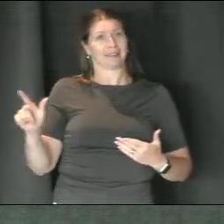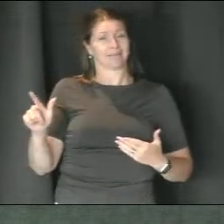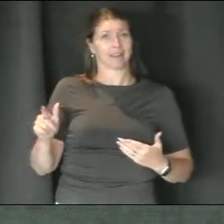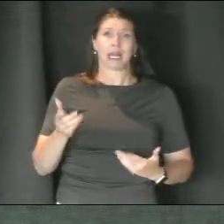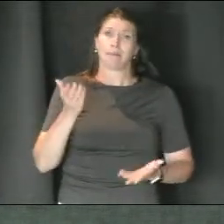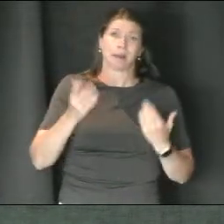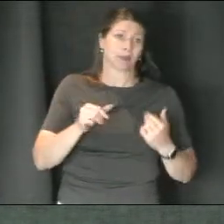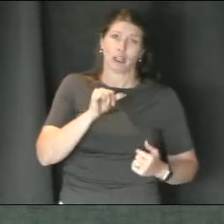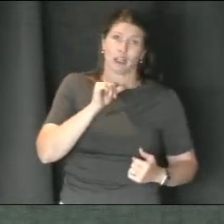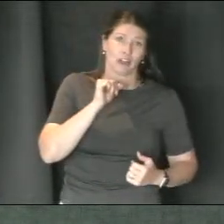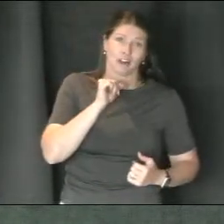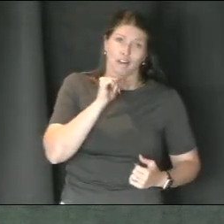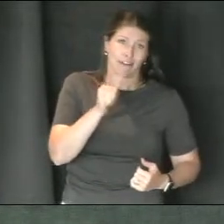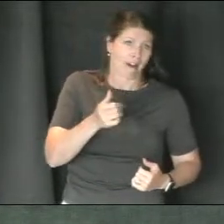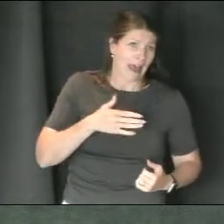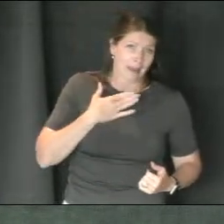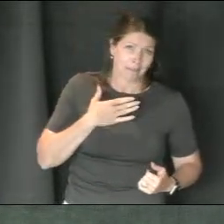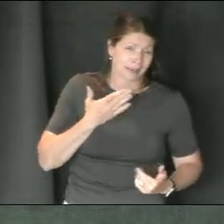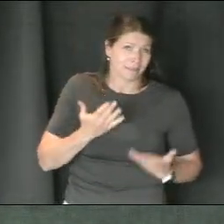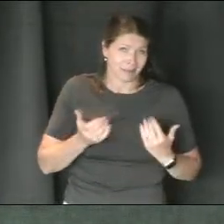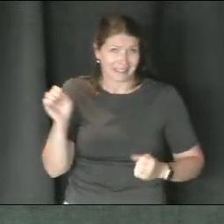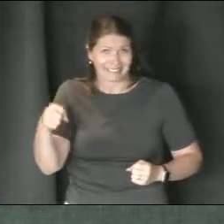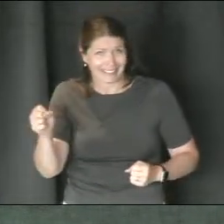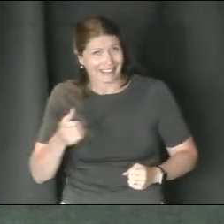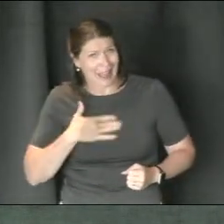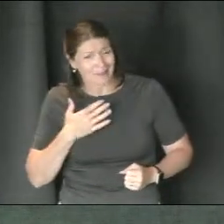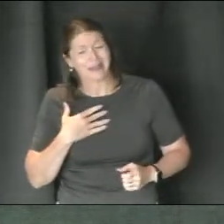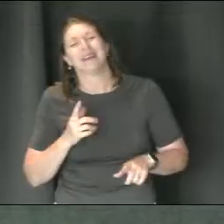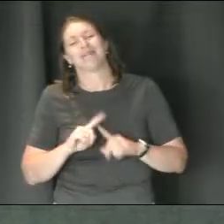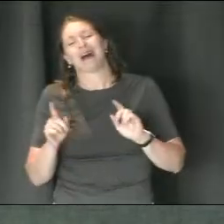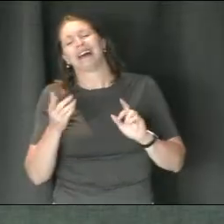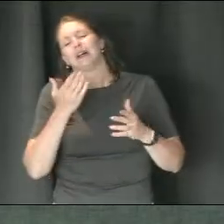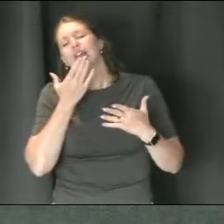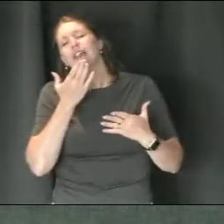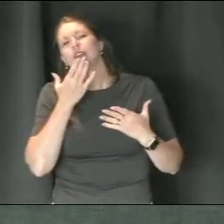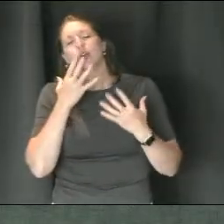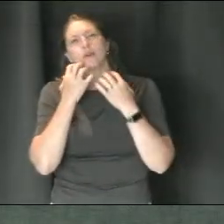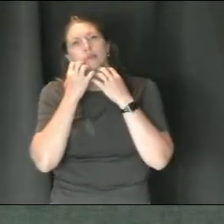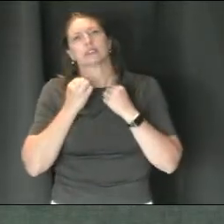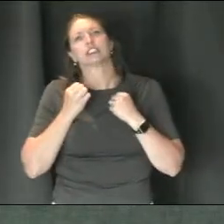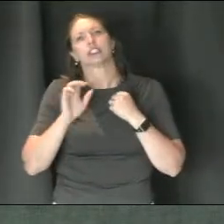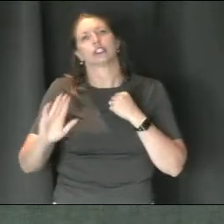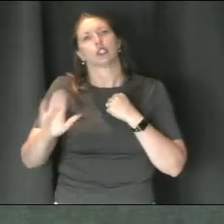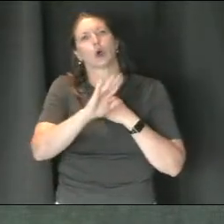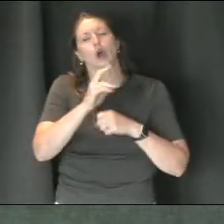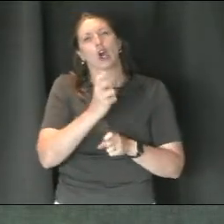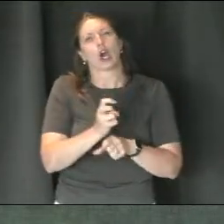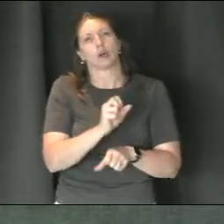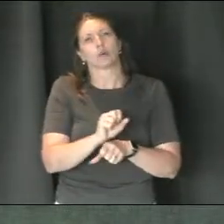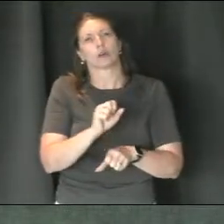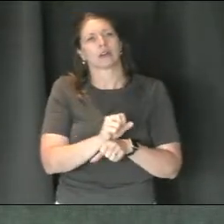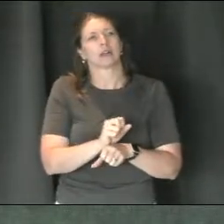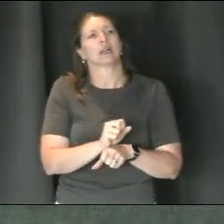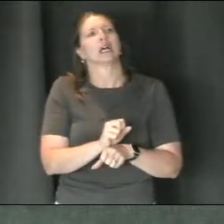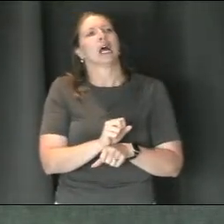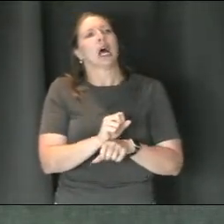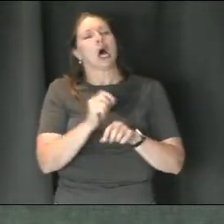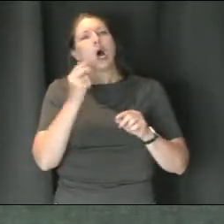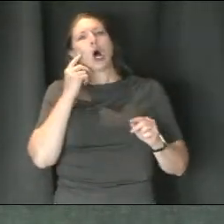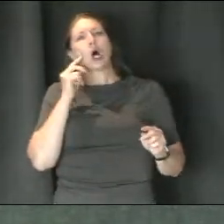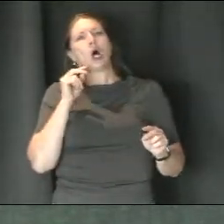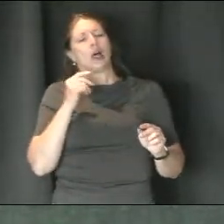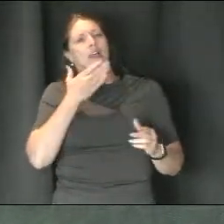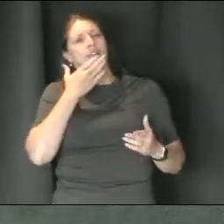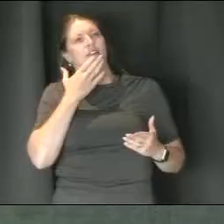We've welcomed you, and you've contributed greatly, and we appreciate you all for your hard work throughout. So enjoy the rest of your day, and we'll see you back here next year to recognize 10 more